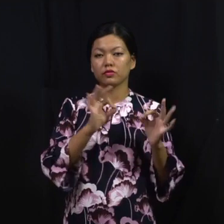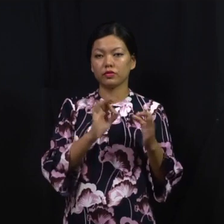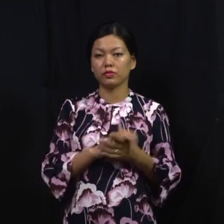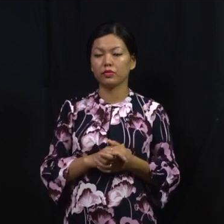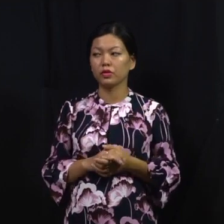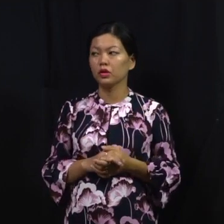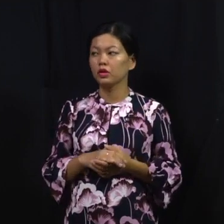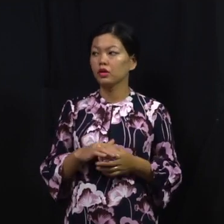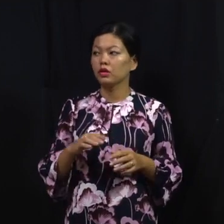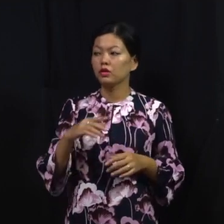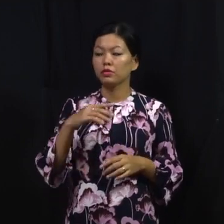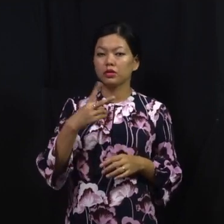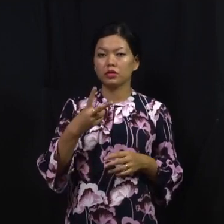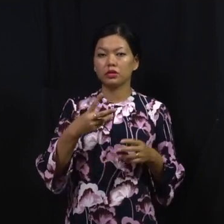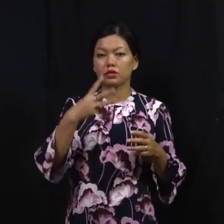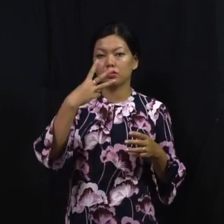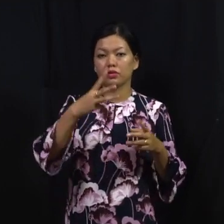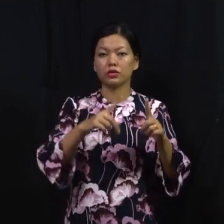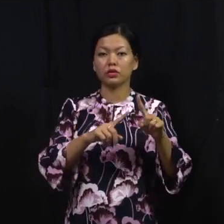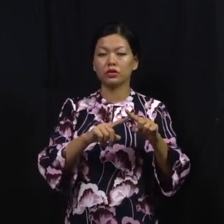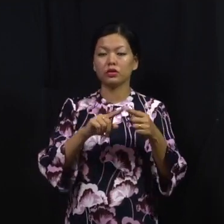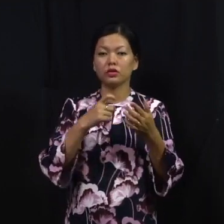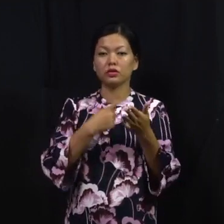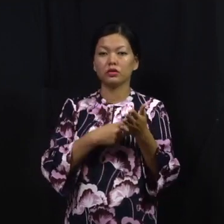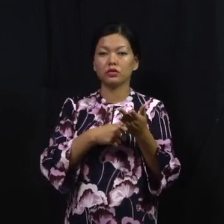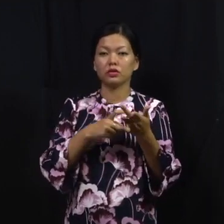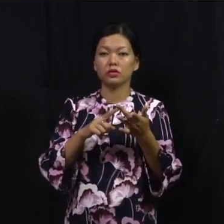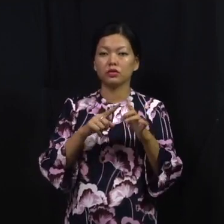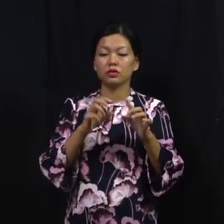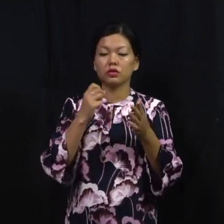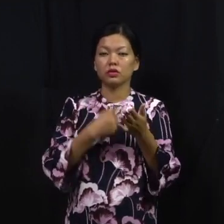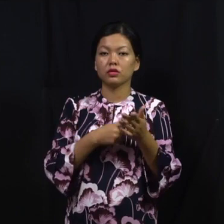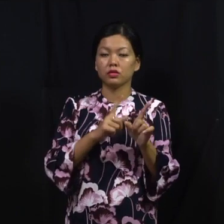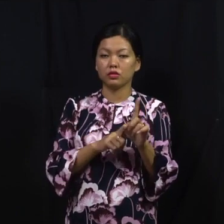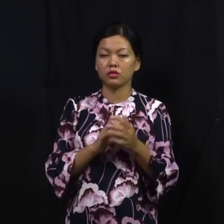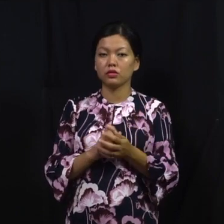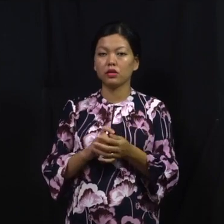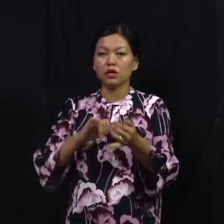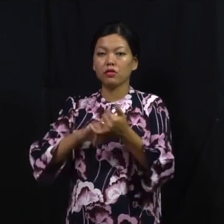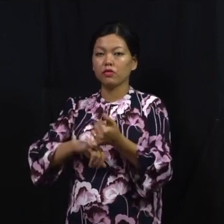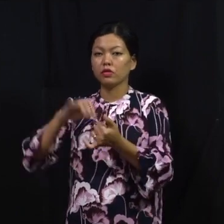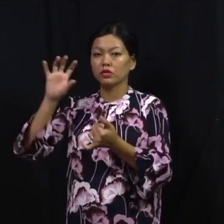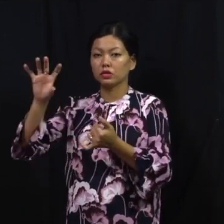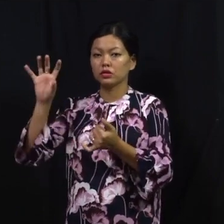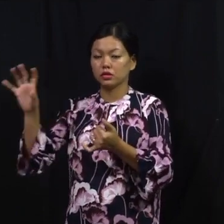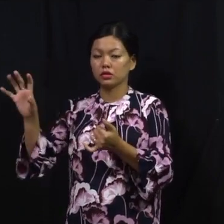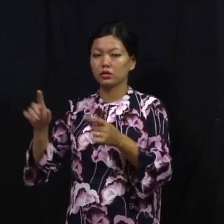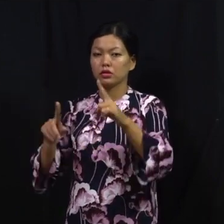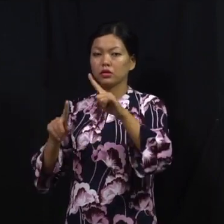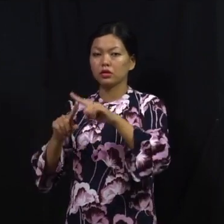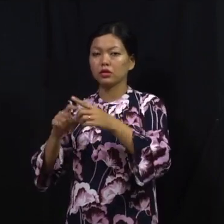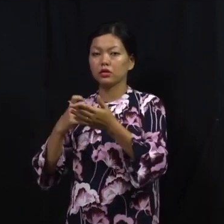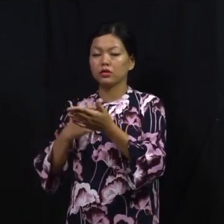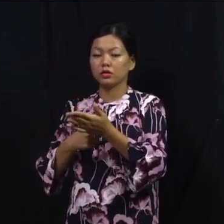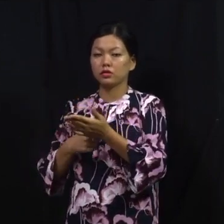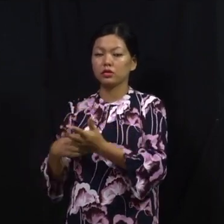defined territory. But for a nation, a fixed or a defined territory is not needed.